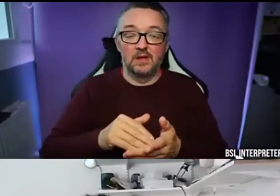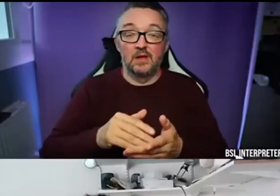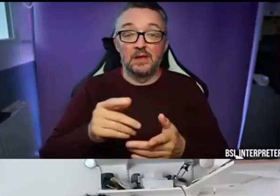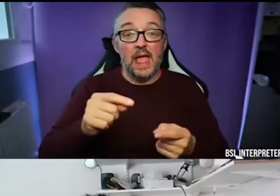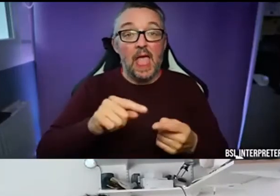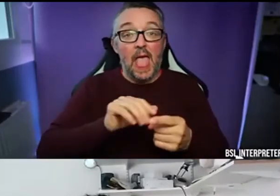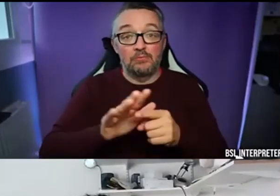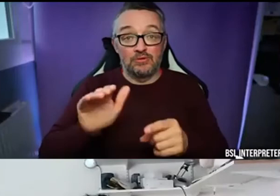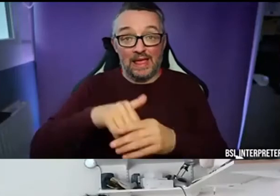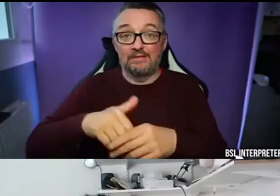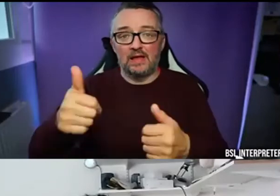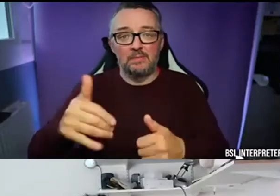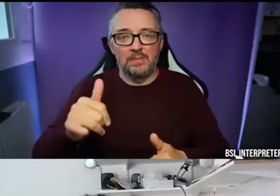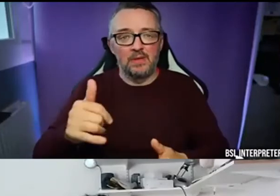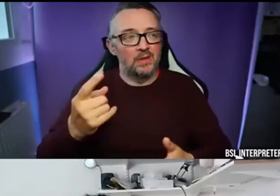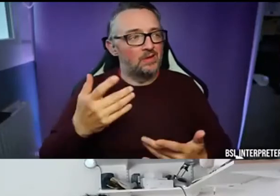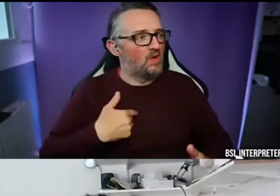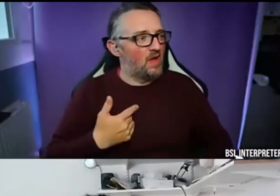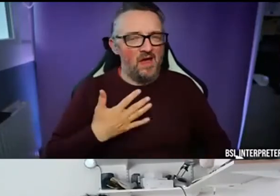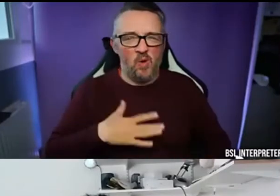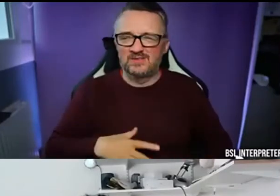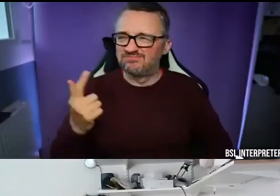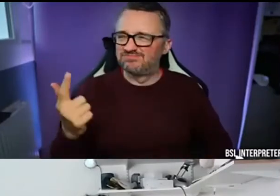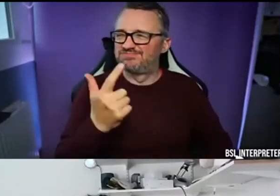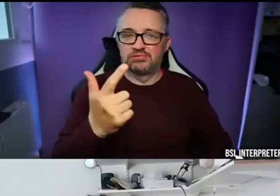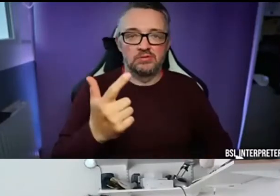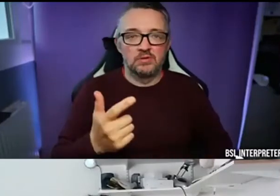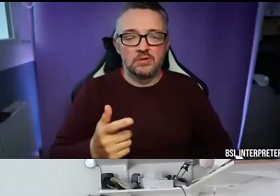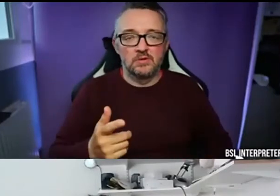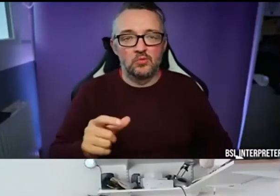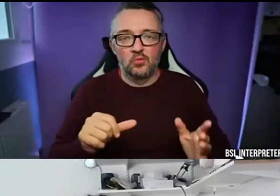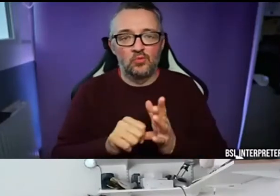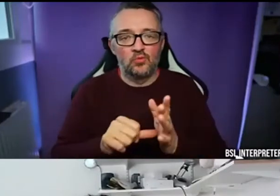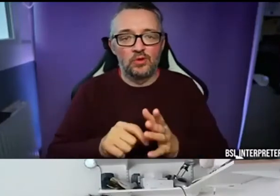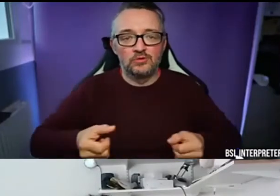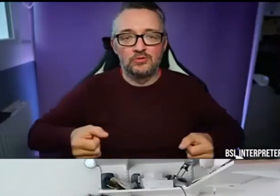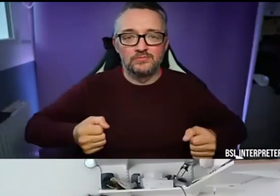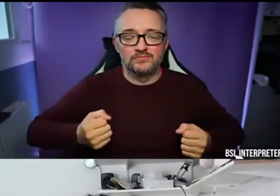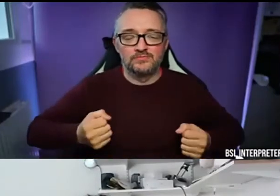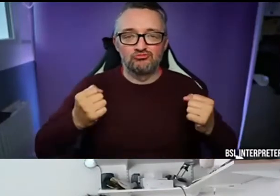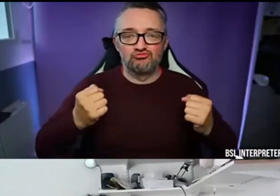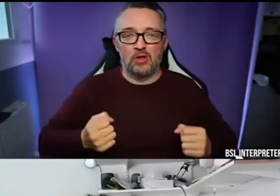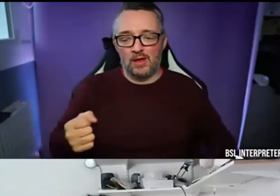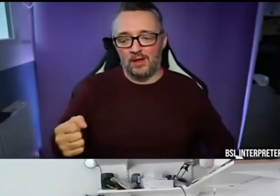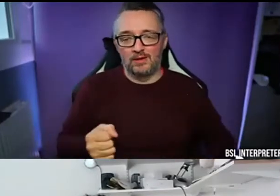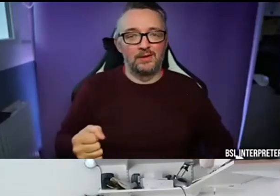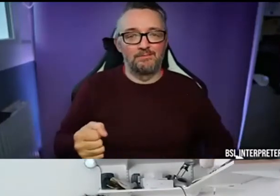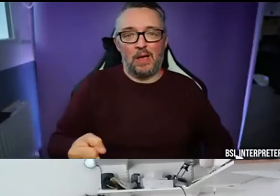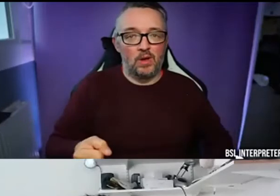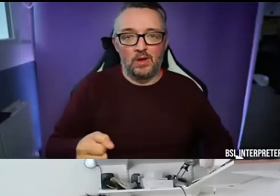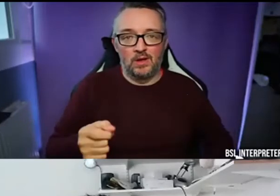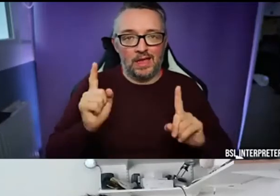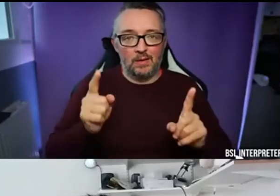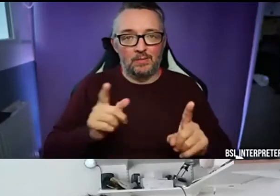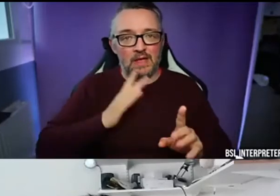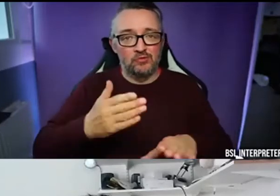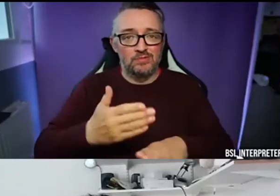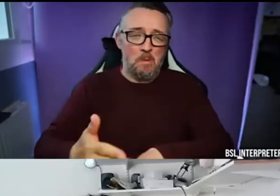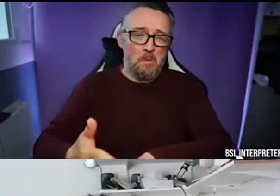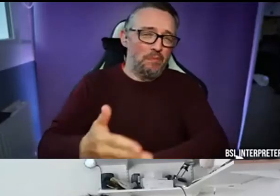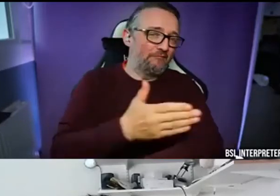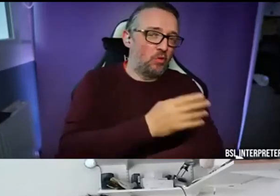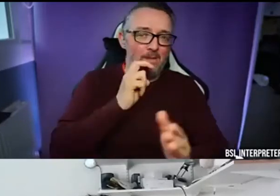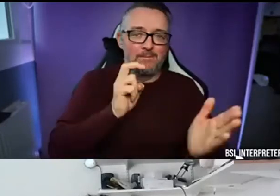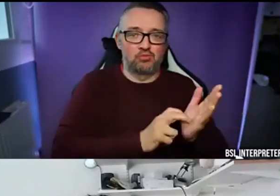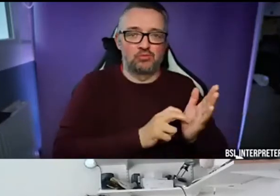but if it's a nice day and you fancy a day out, you can't get on with your power chair unless you've booked that ahead. So more